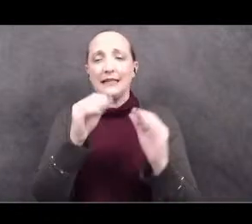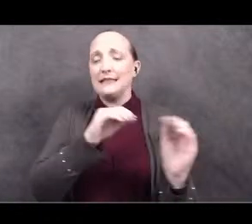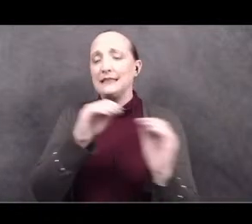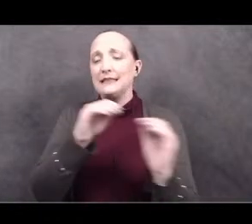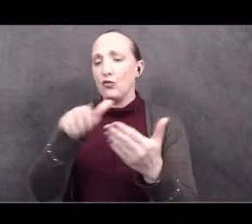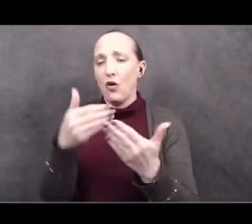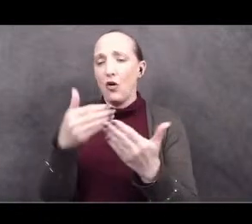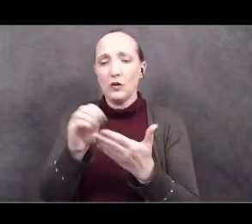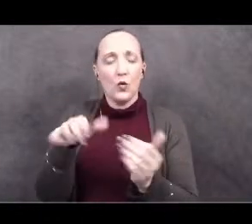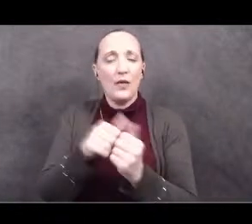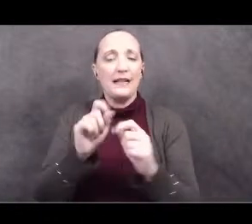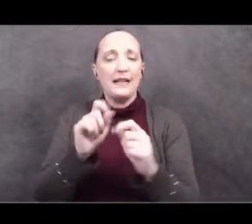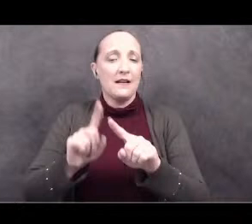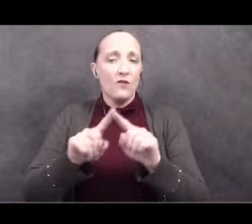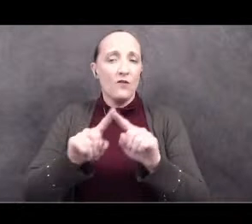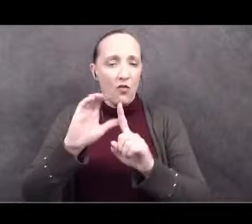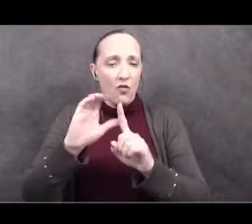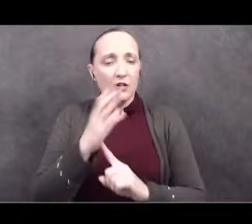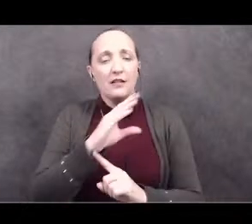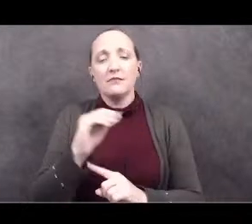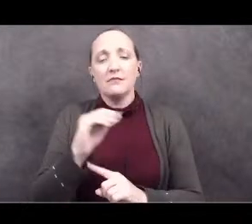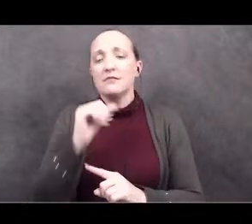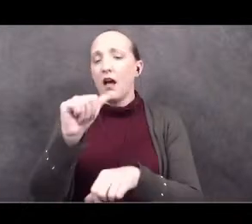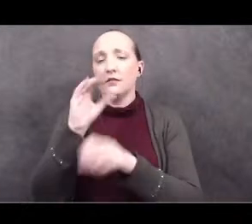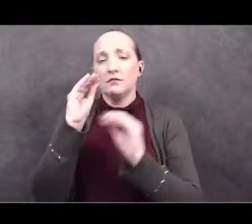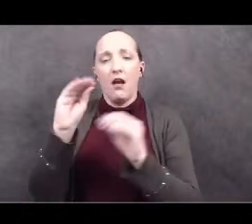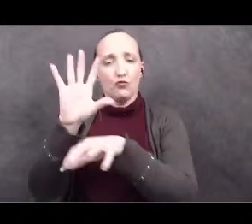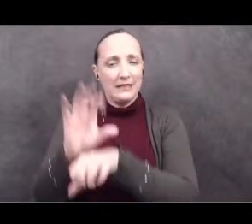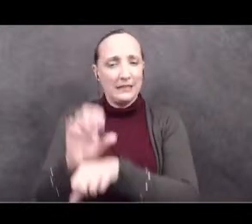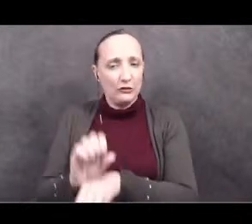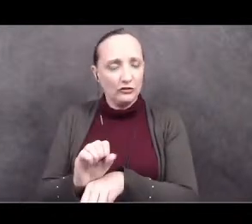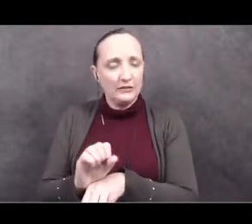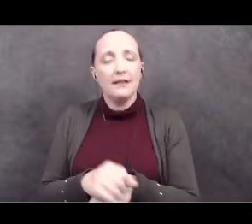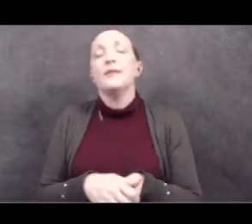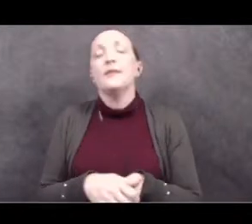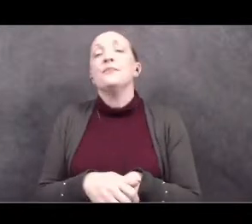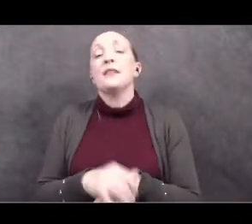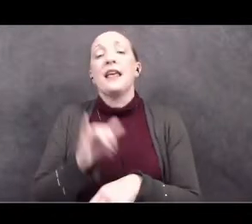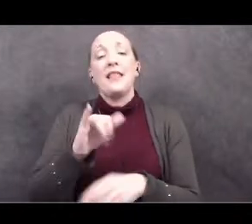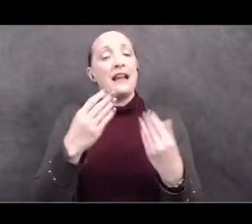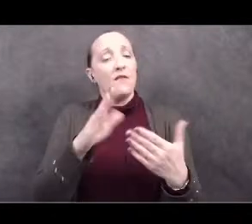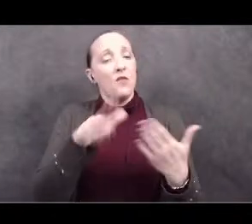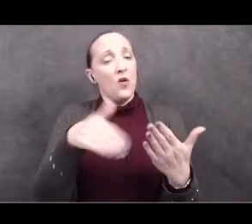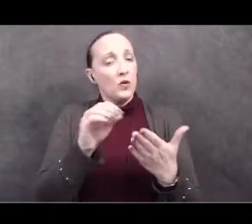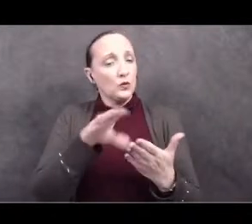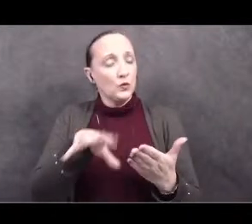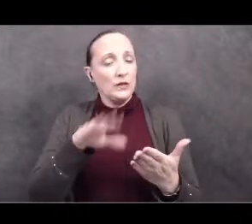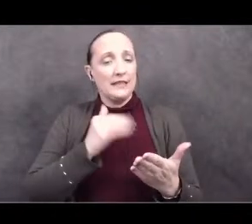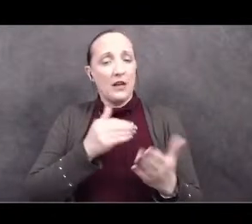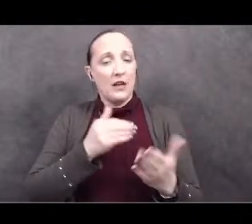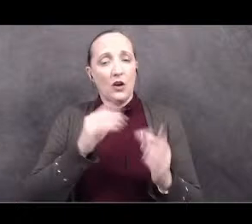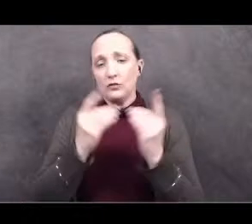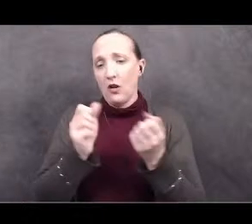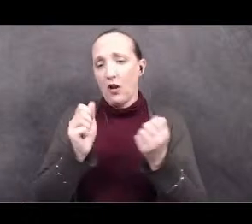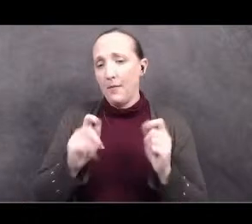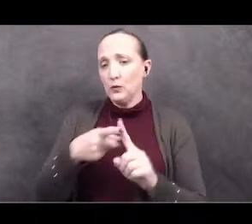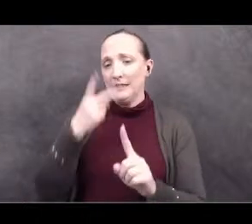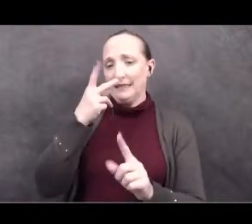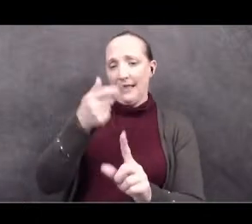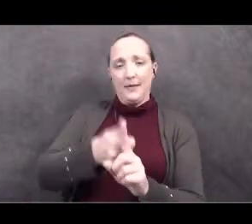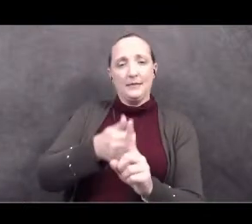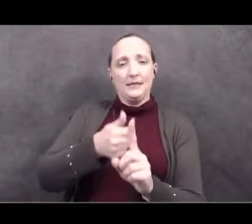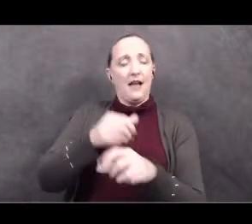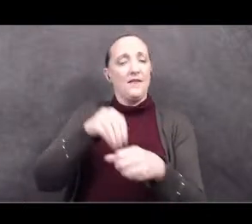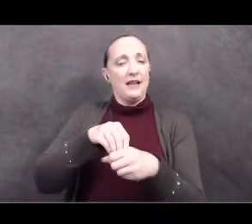cultures that have not been taught traditionally this gives all students in the district the opportunity to see to see themselves in the works they